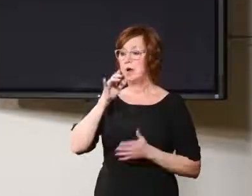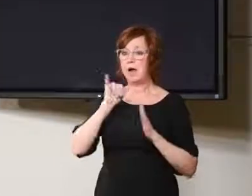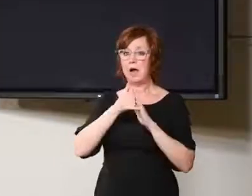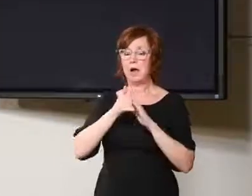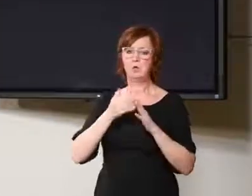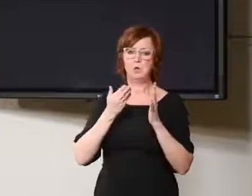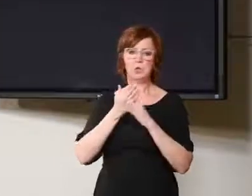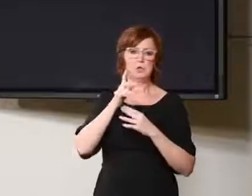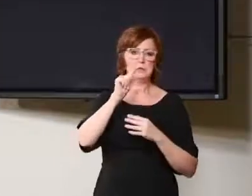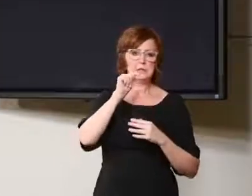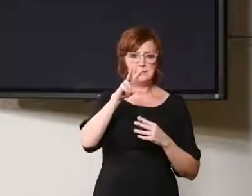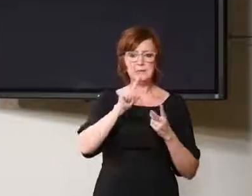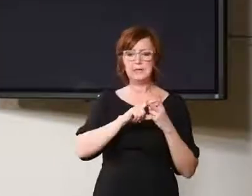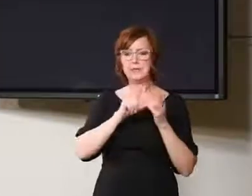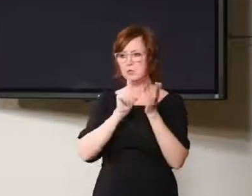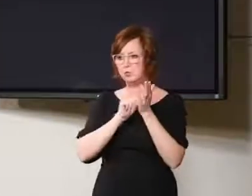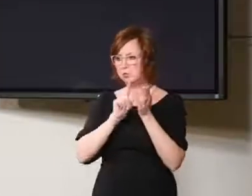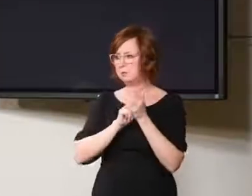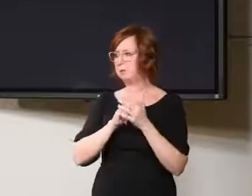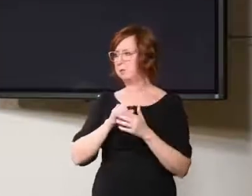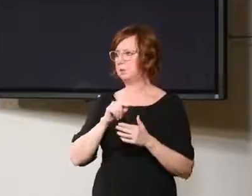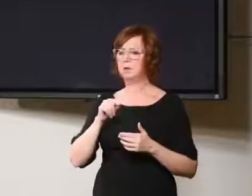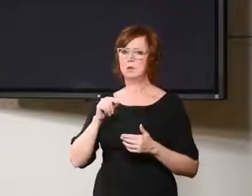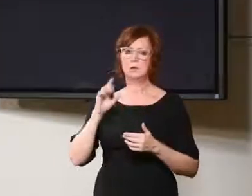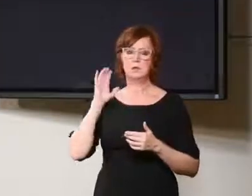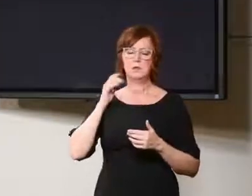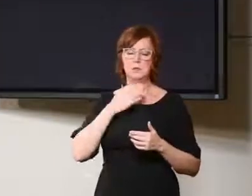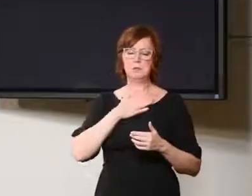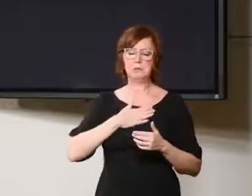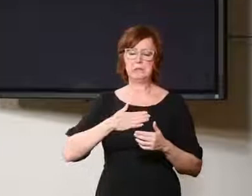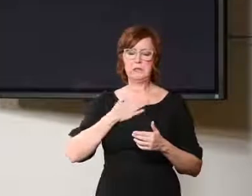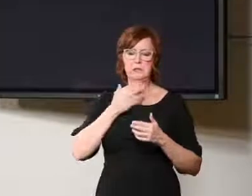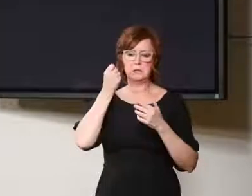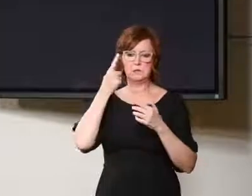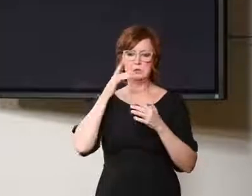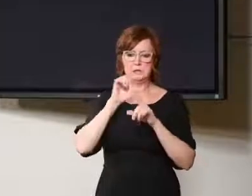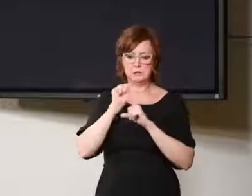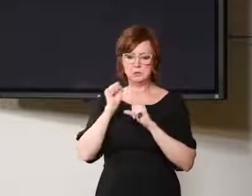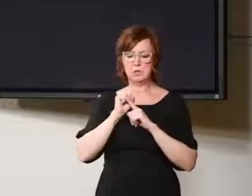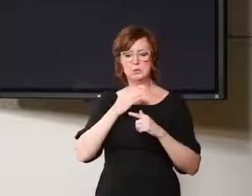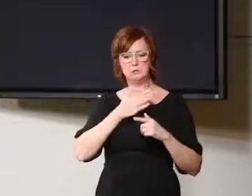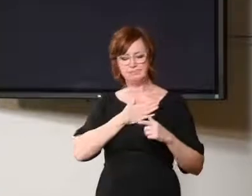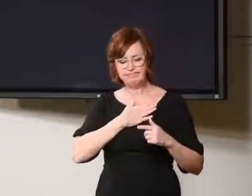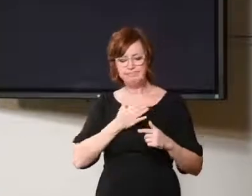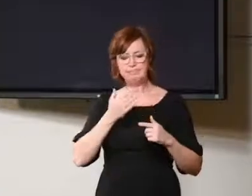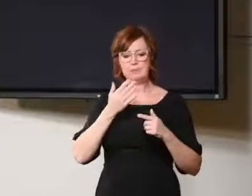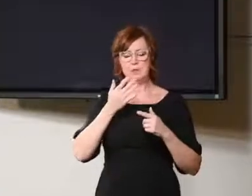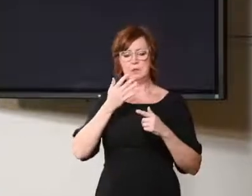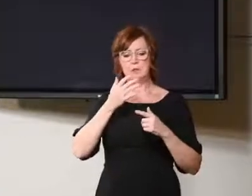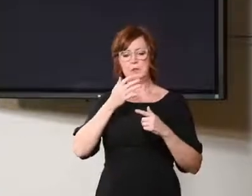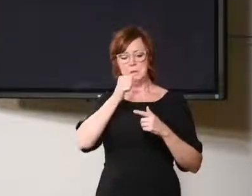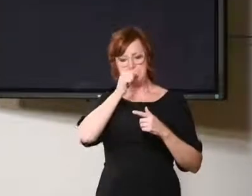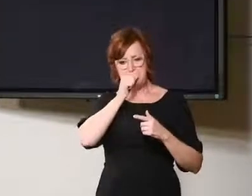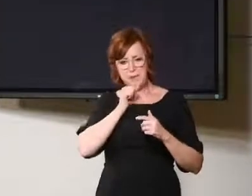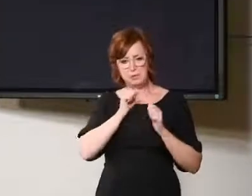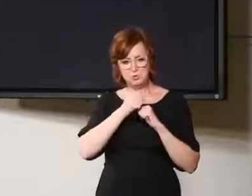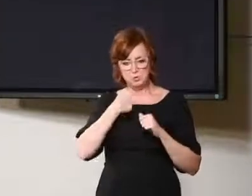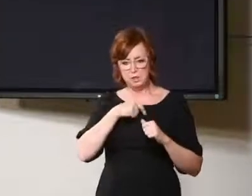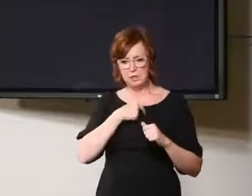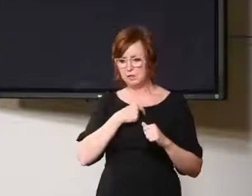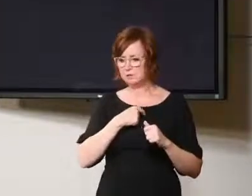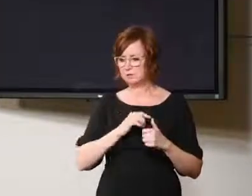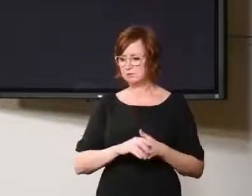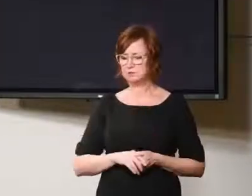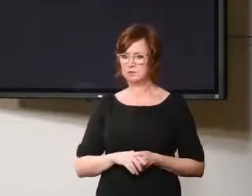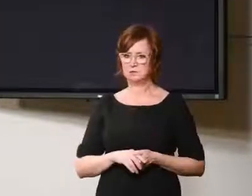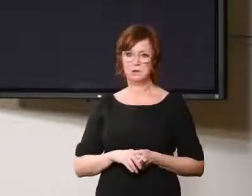just ask again to continue to be gracious with us and help us a bit with respect to what. And we will be straight